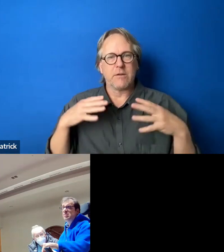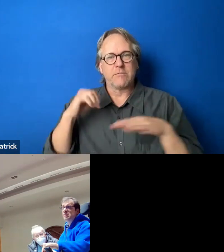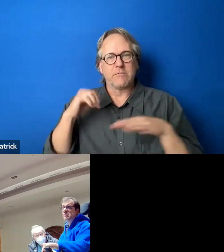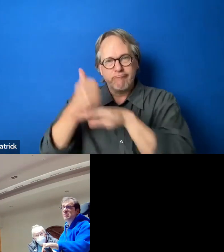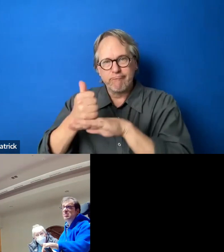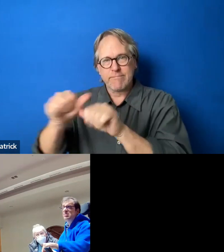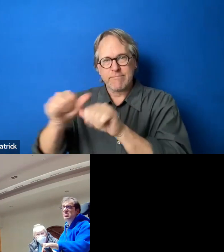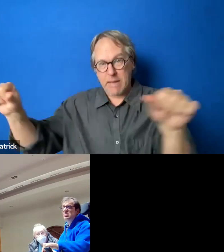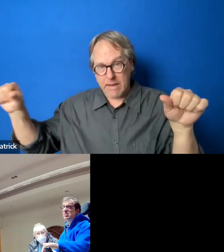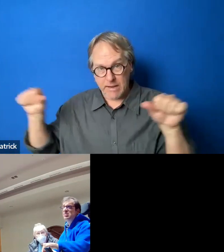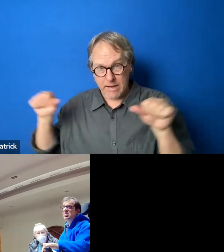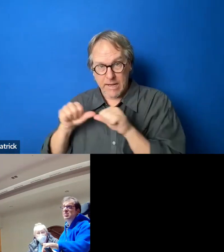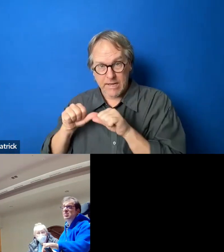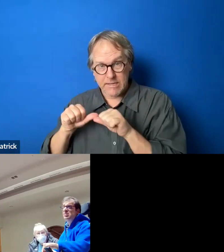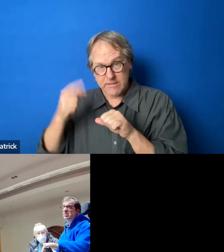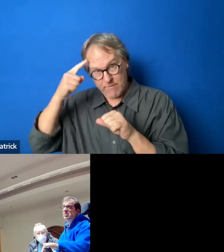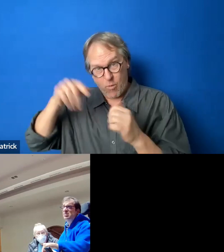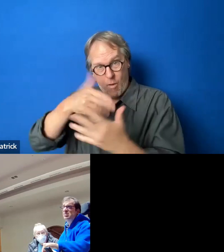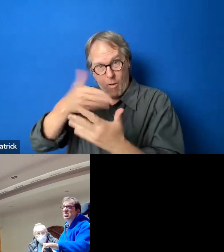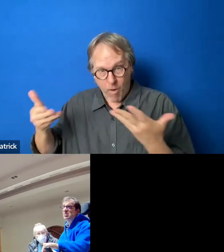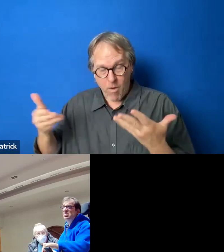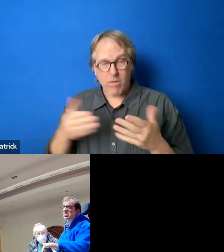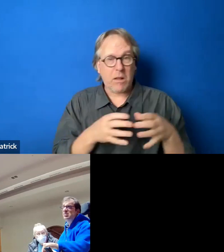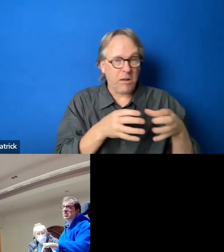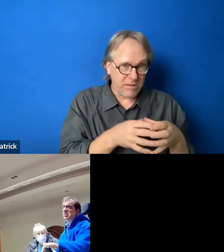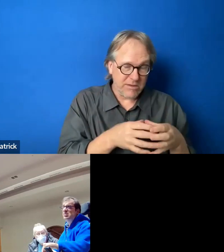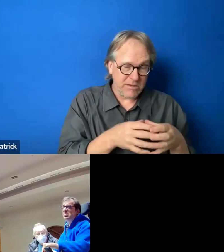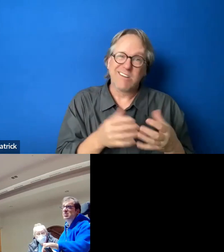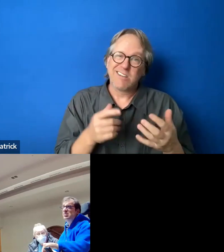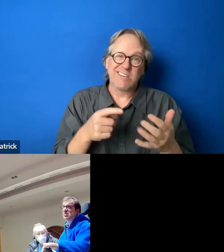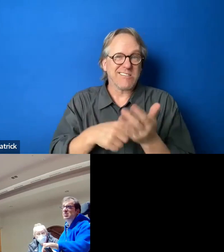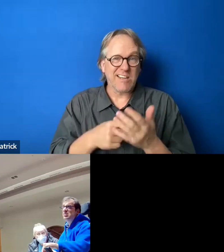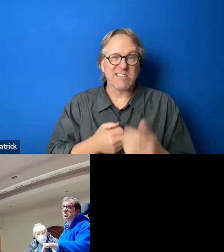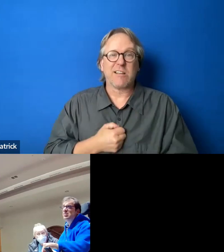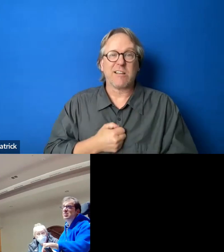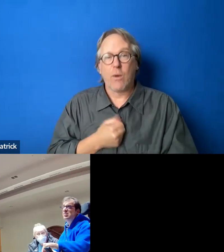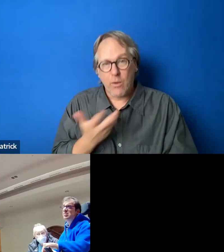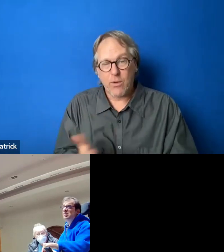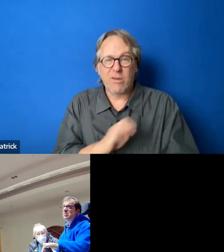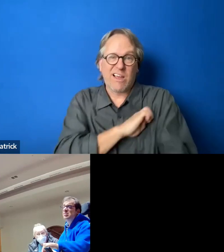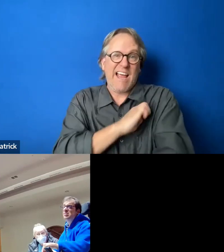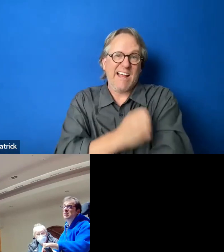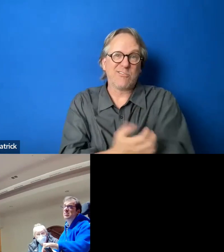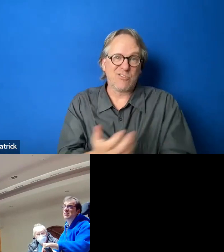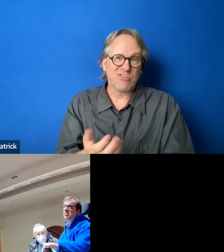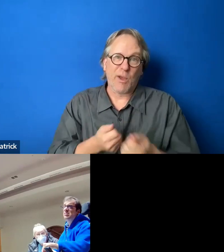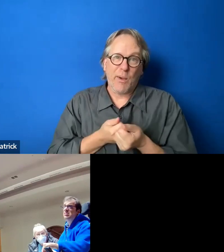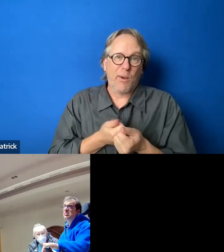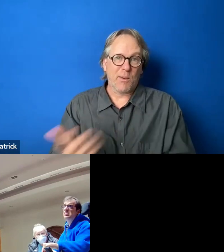those opportunities. Because it can be wearying, right?